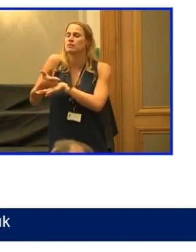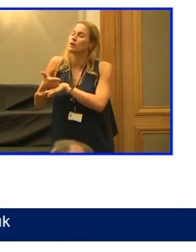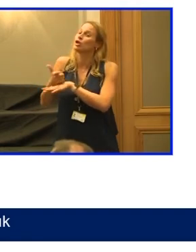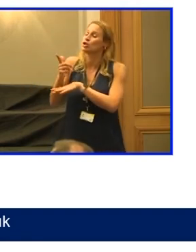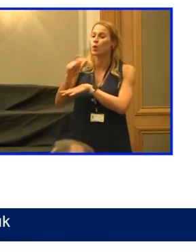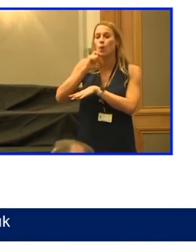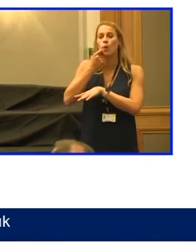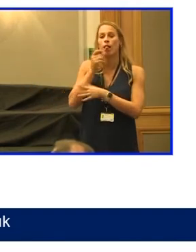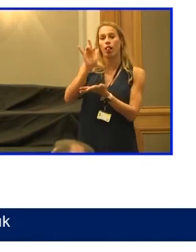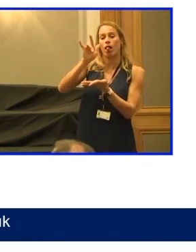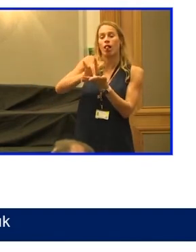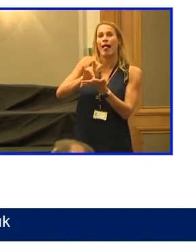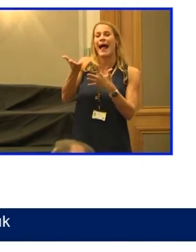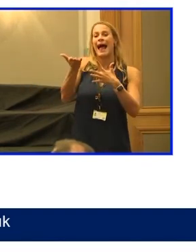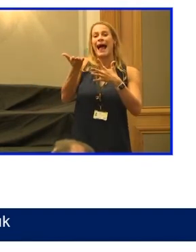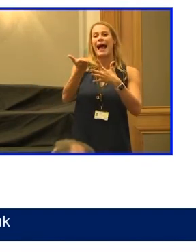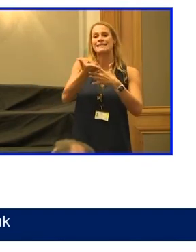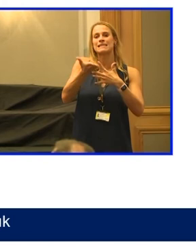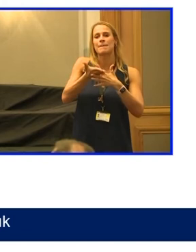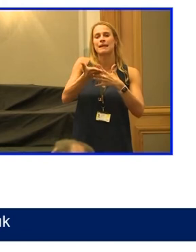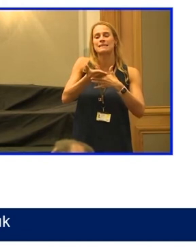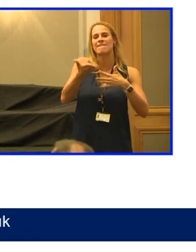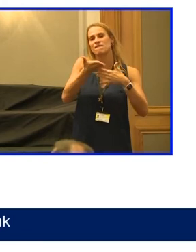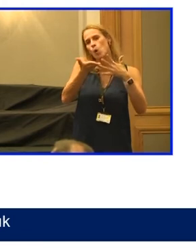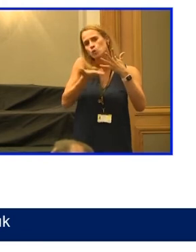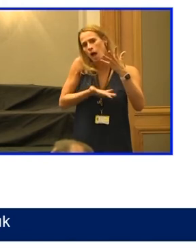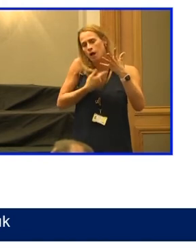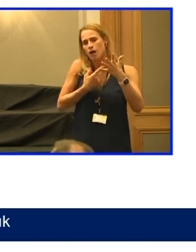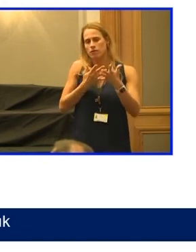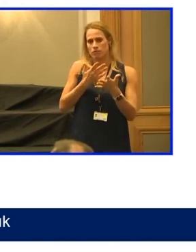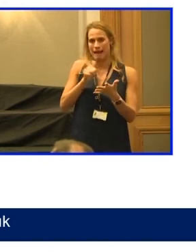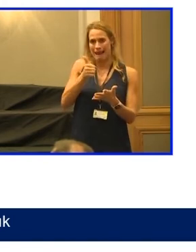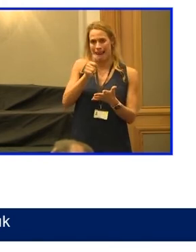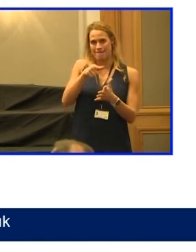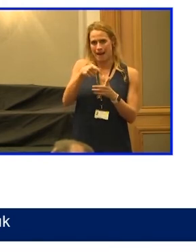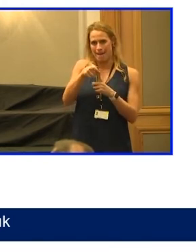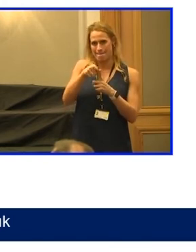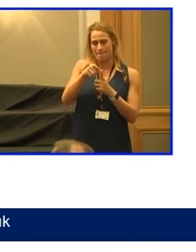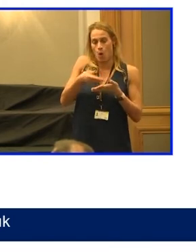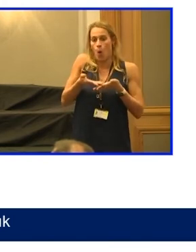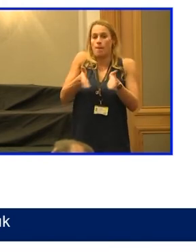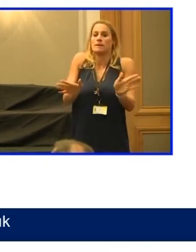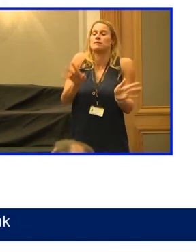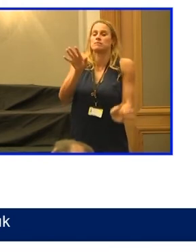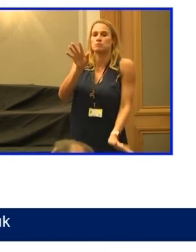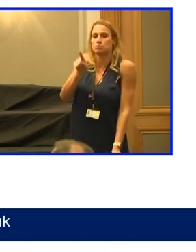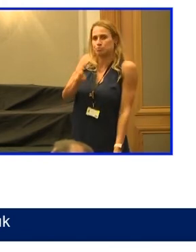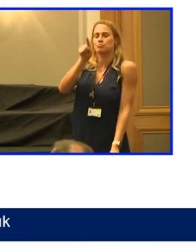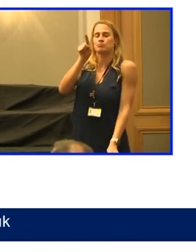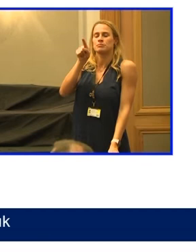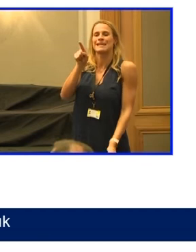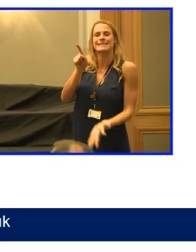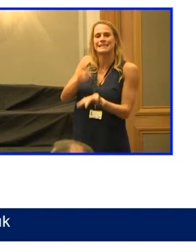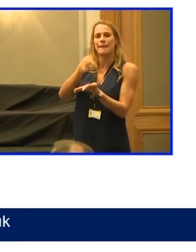which is top left. Accessibility apps folder, 11 apps. To open it, like a left click of a mouse, or just a double tap or a knock on the door, so tap,